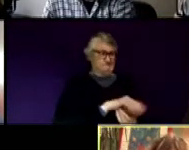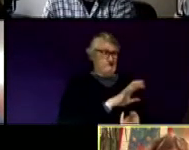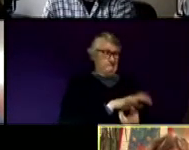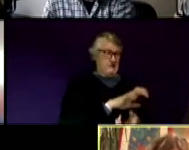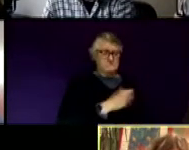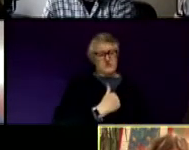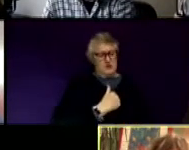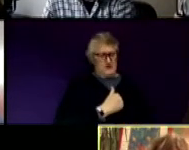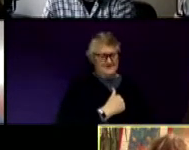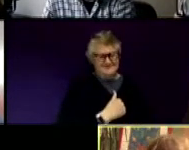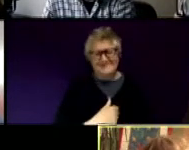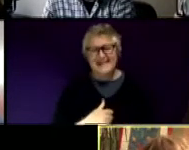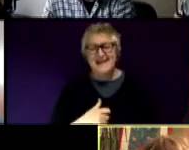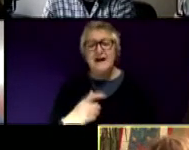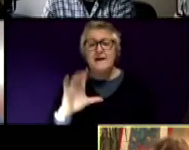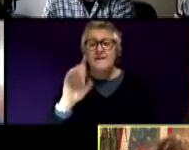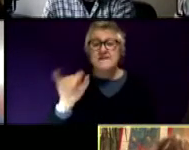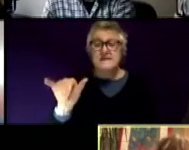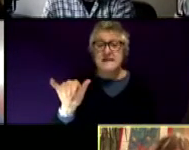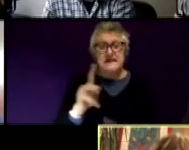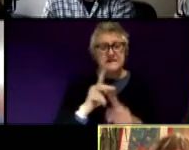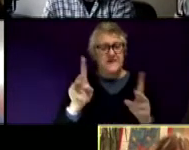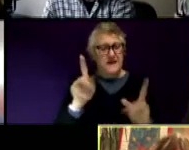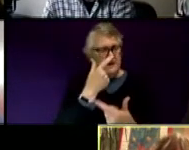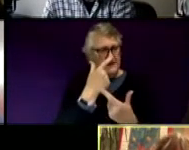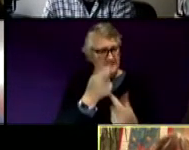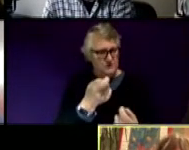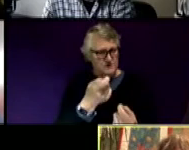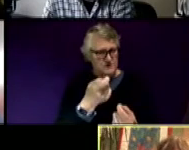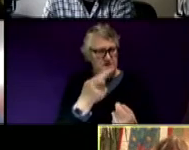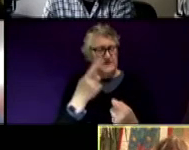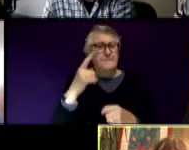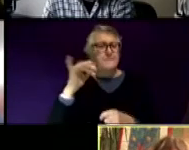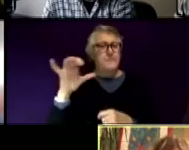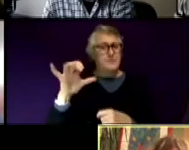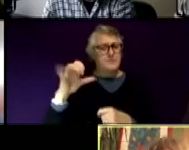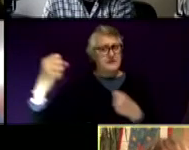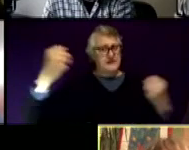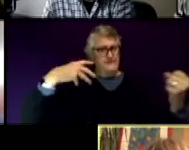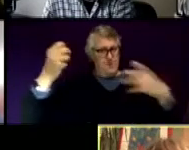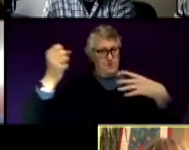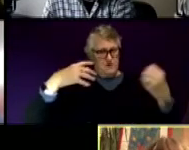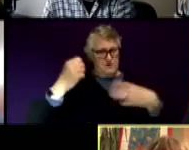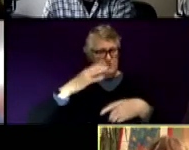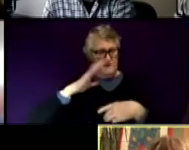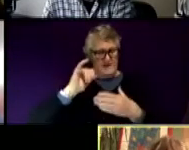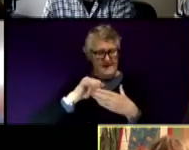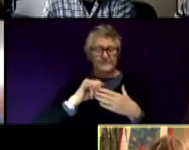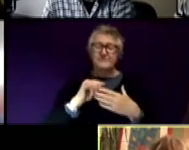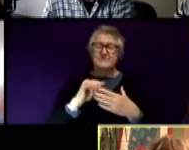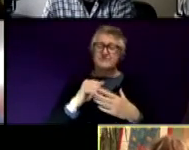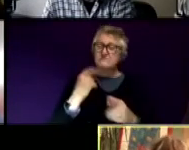the city is very interested, as I said earlier, in public input on this. So the normal process is